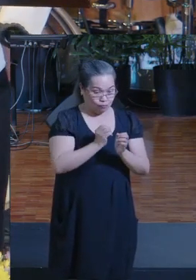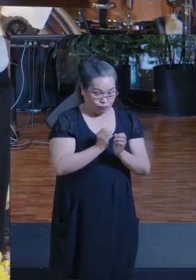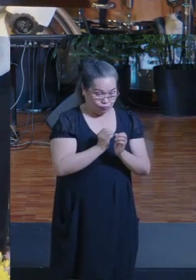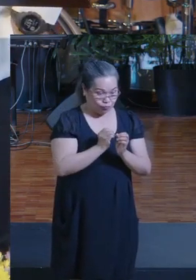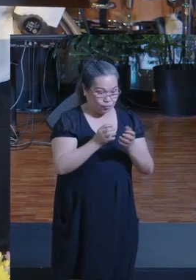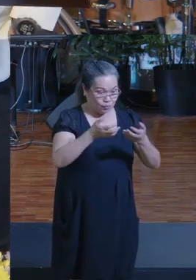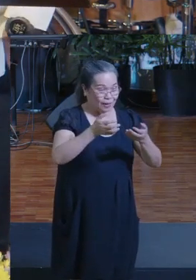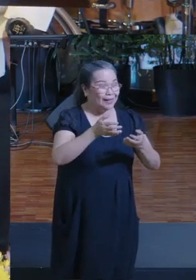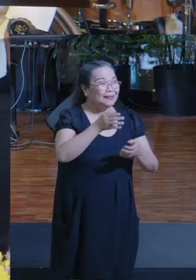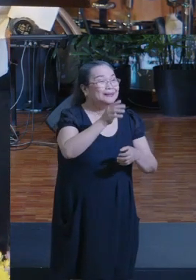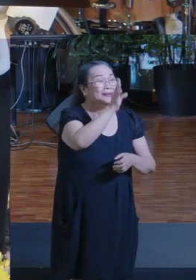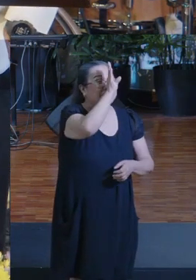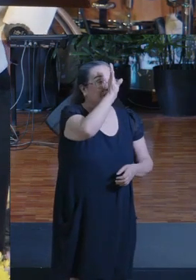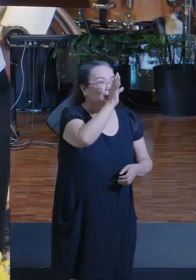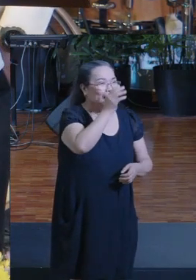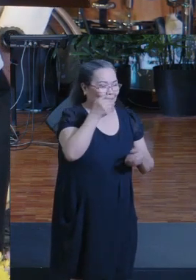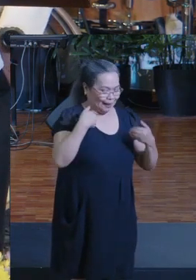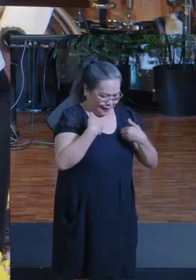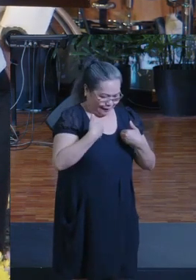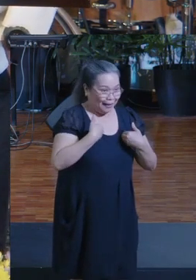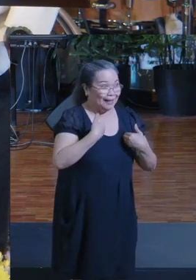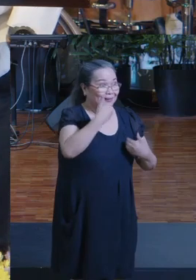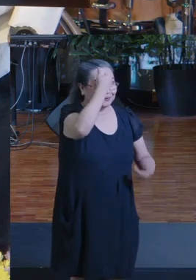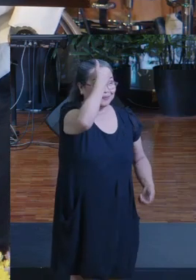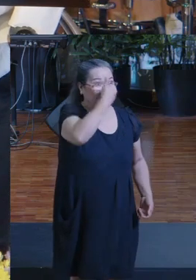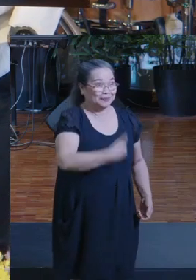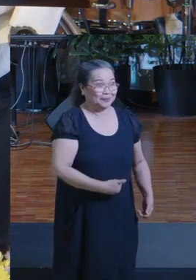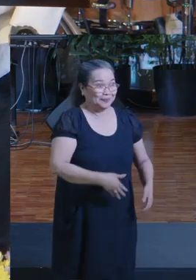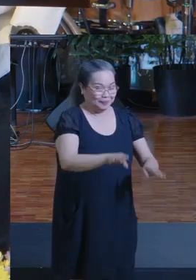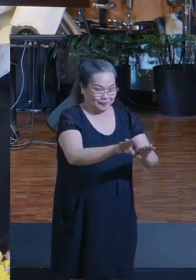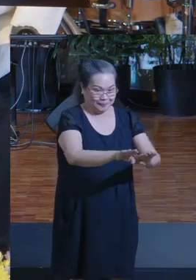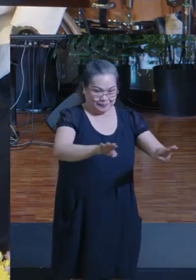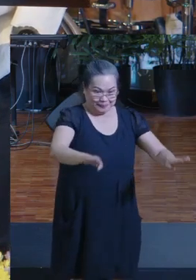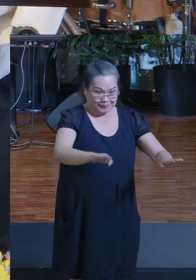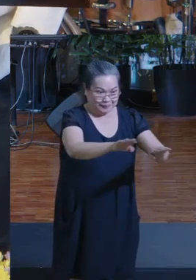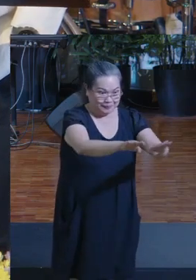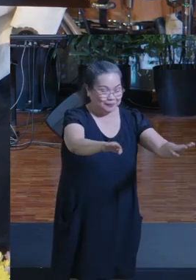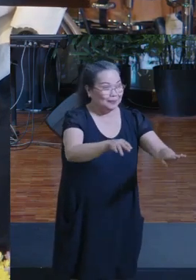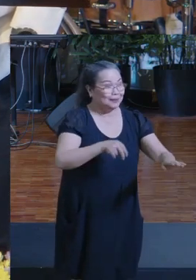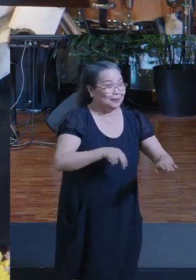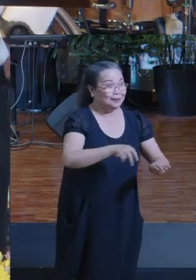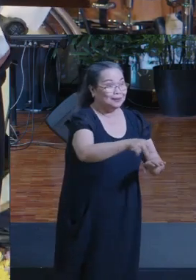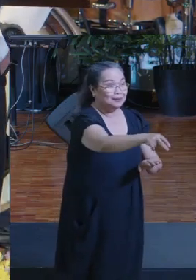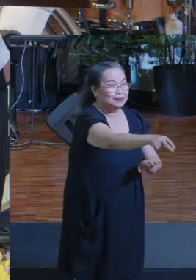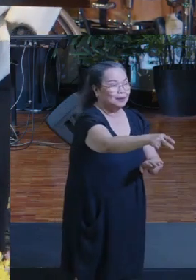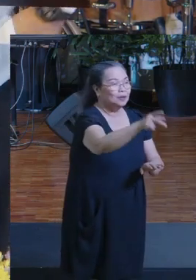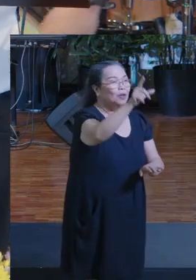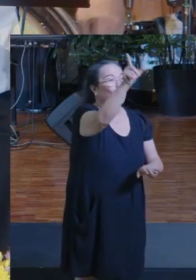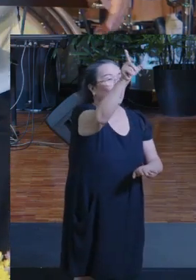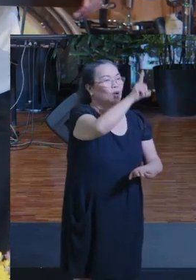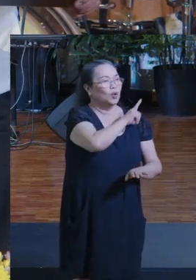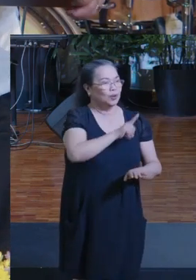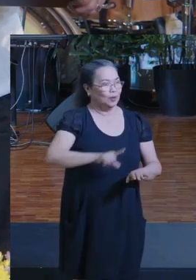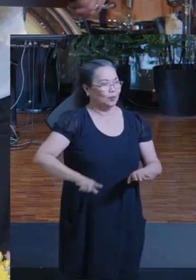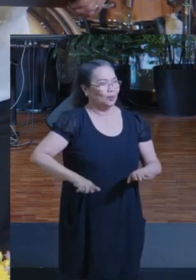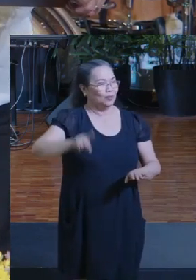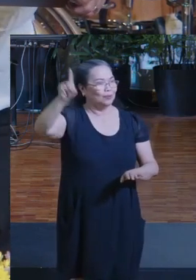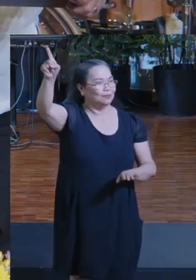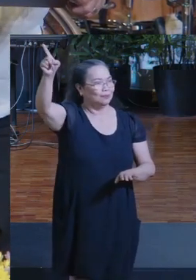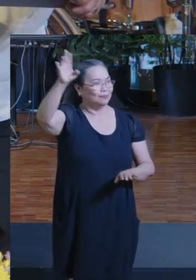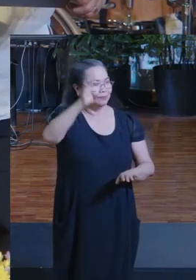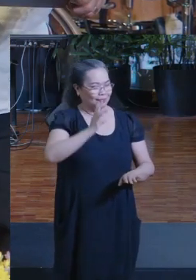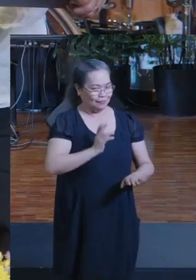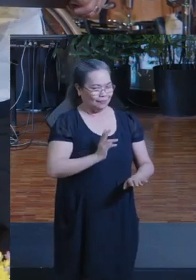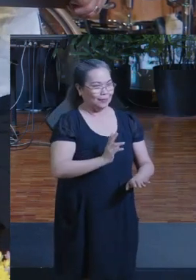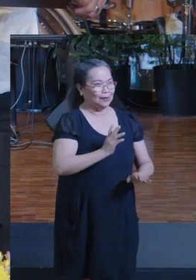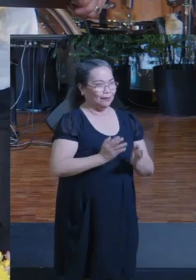mga pieces, ng mga carcasses. On that day, the Lord made a covenant with Abram,